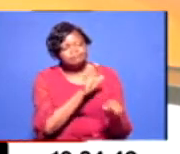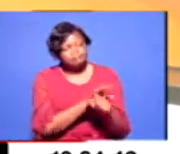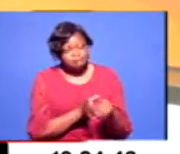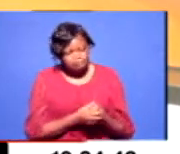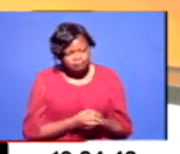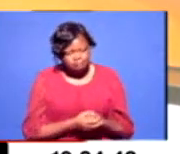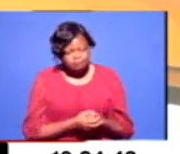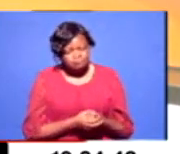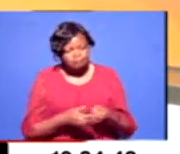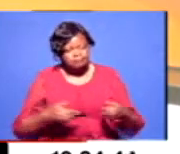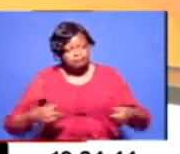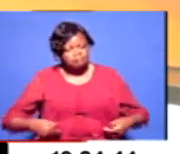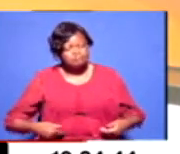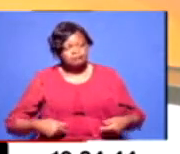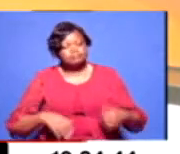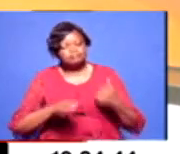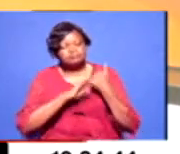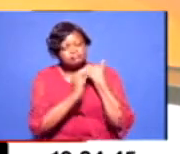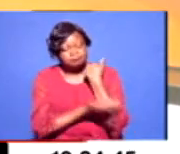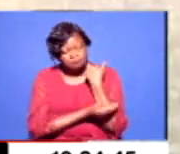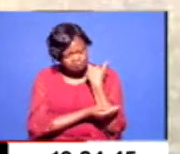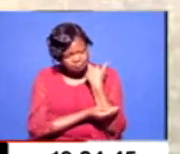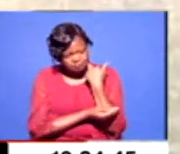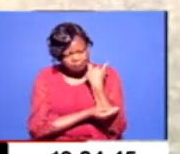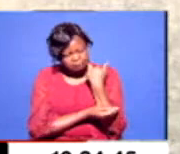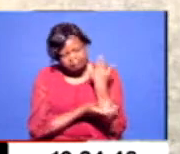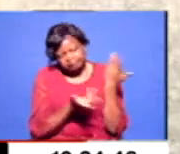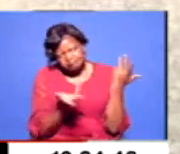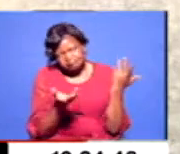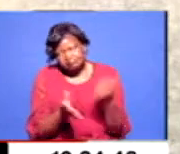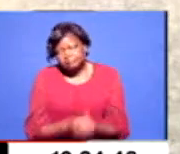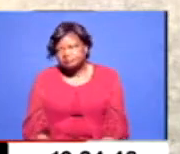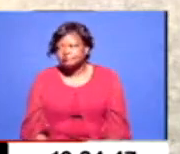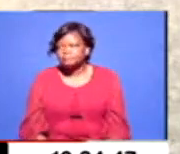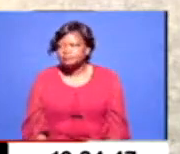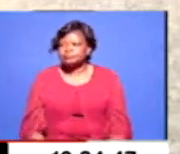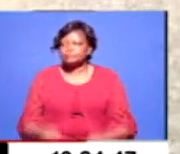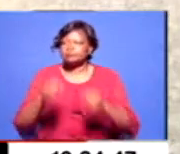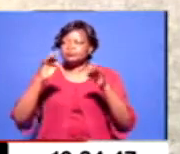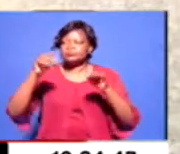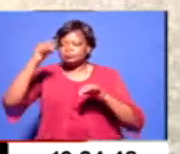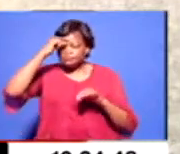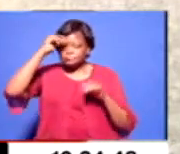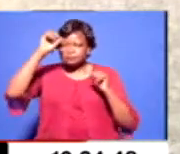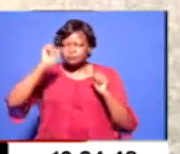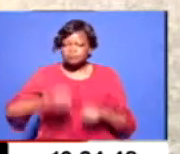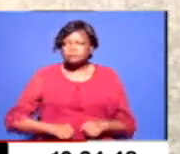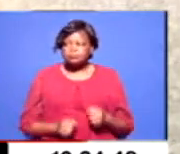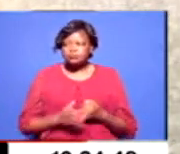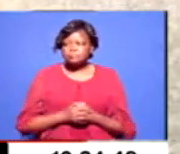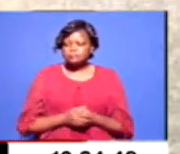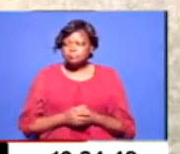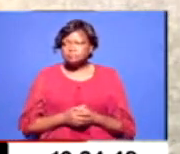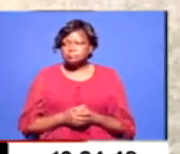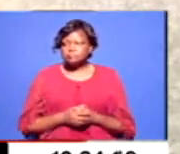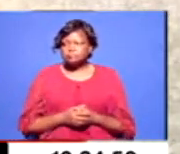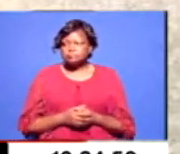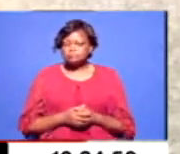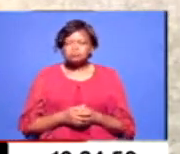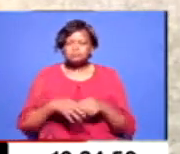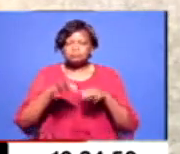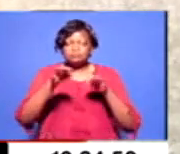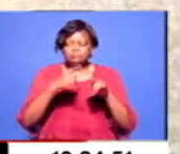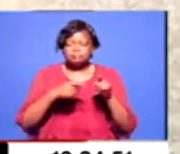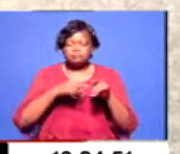young pregnant ladies. If the government can narrow it down from the national government to